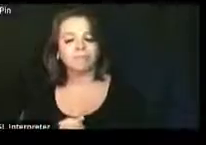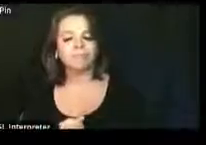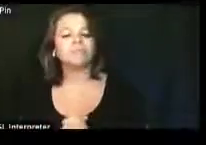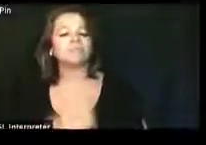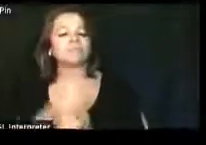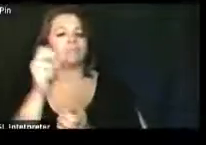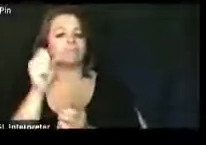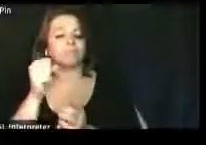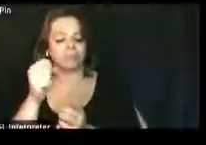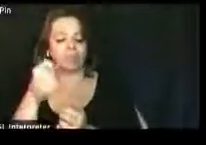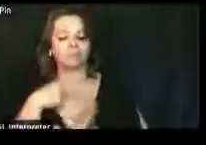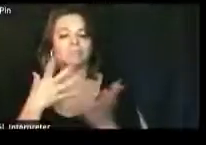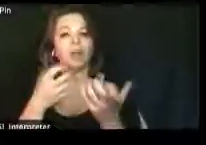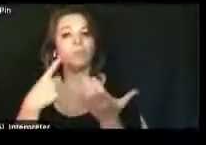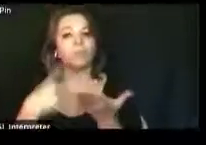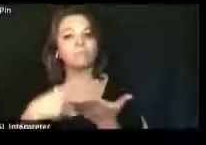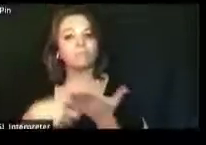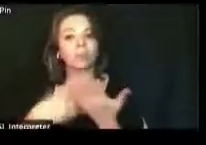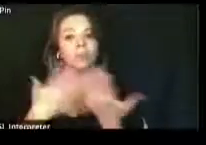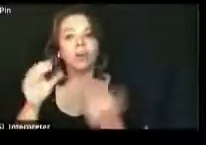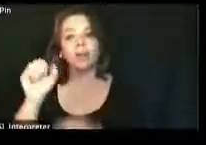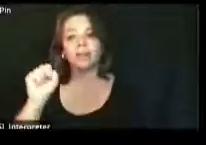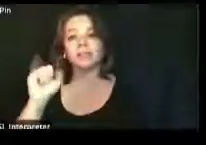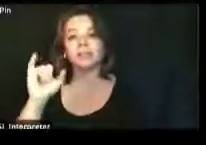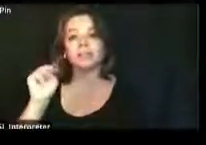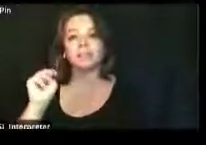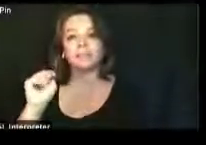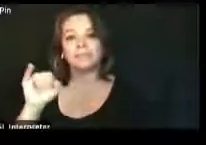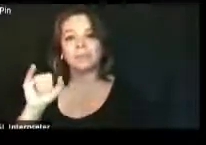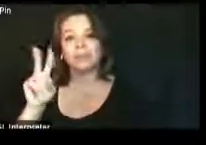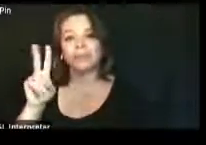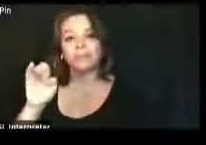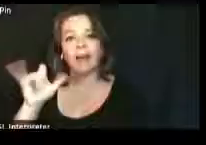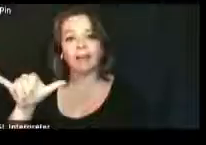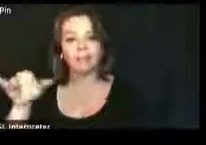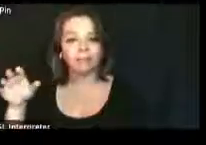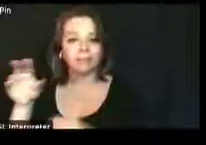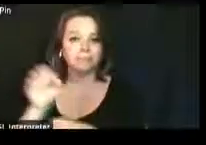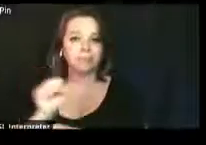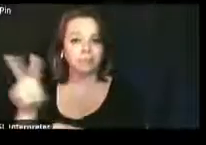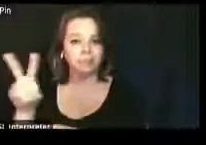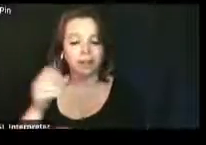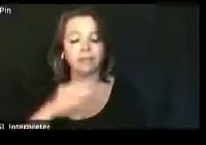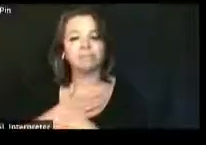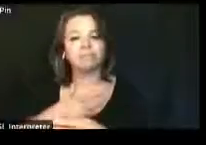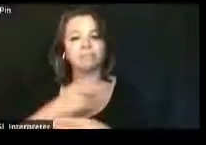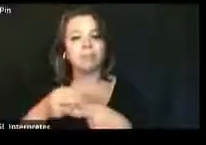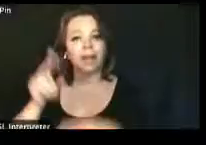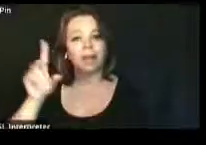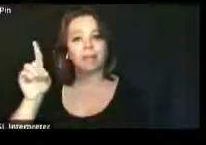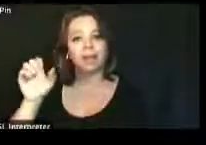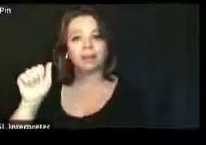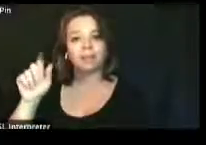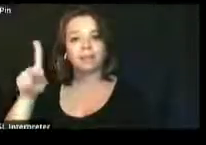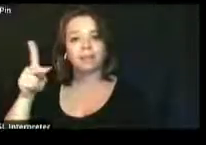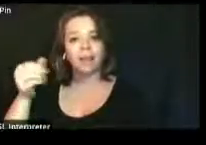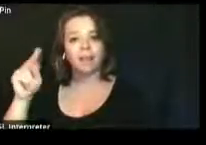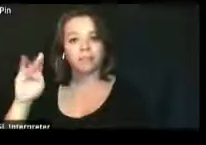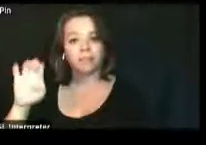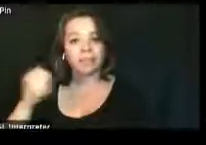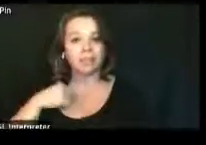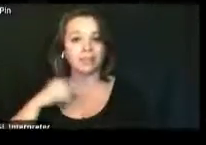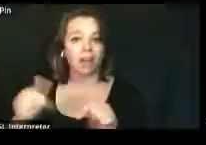Yes, I would like to discuss Simi Valley. My name is Daphne Bolsma, and I have lived in Simi Valley for 30